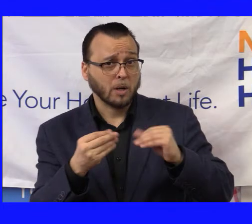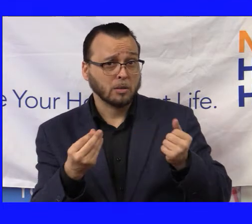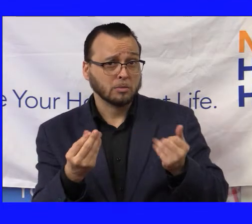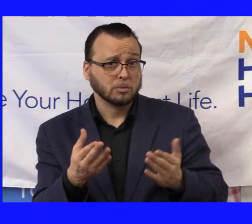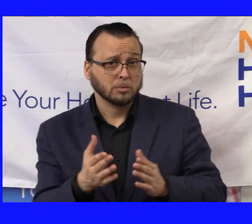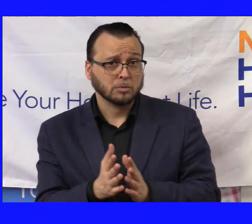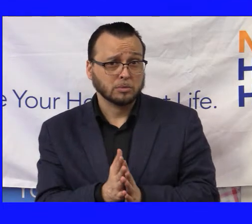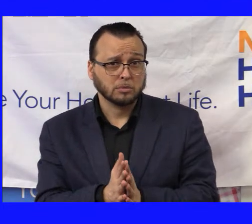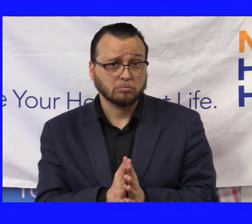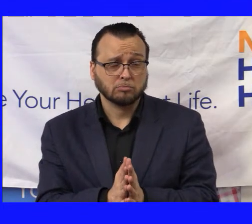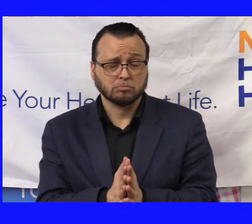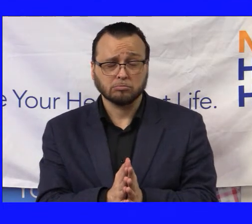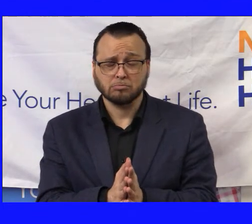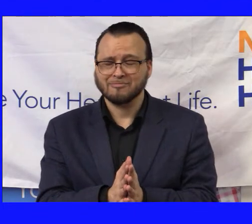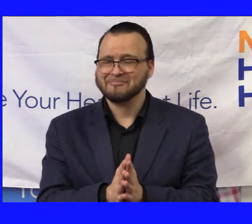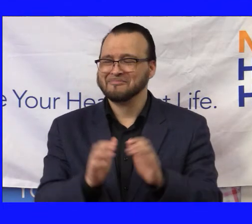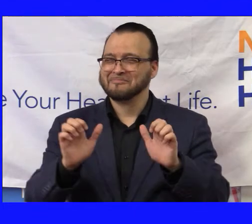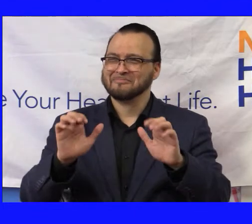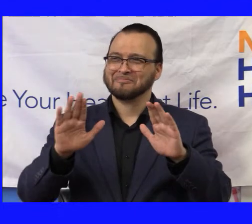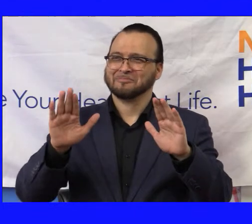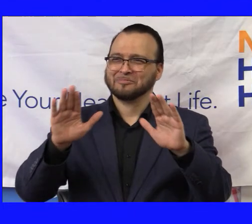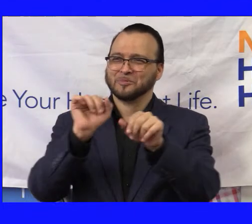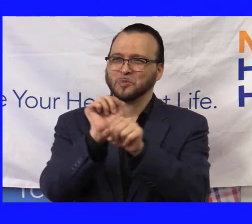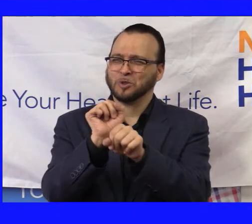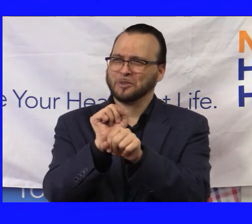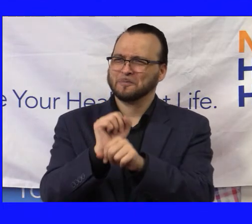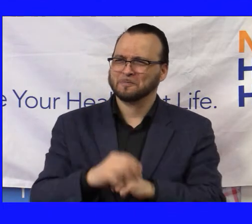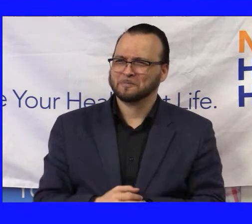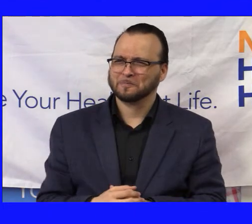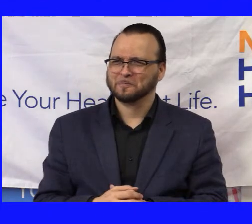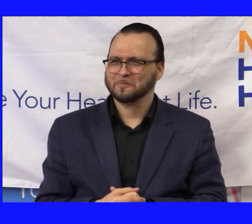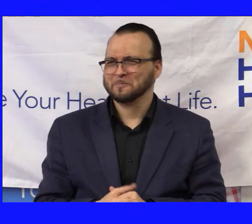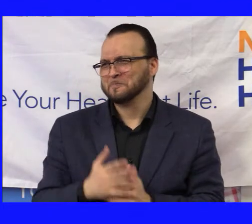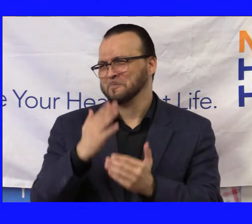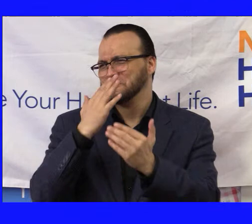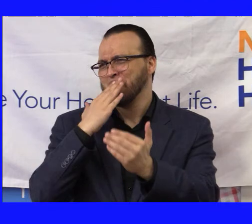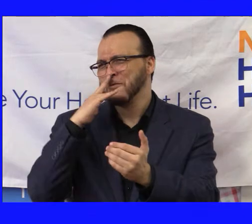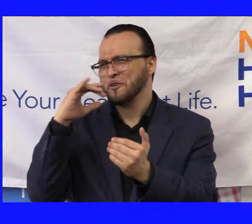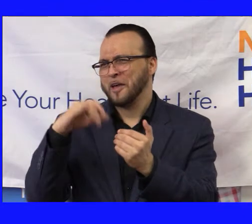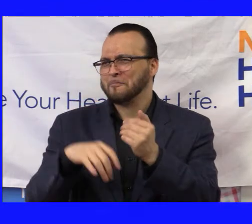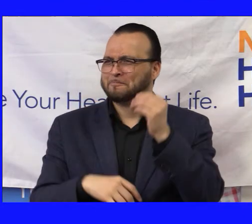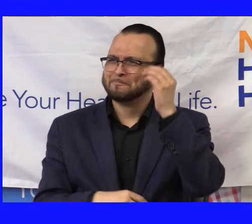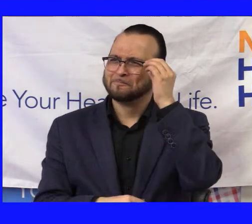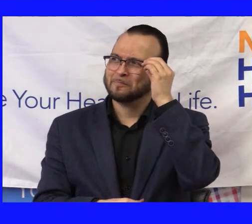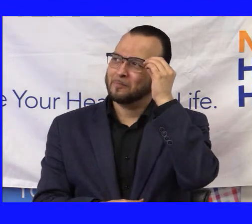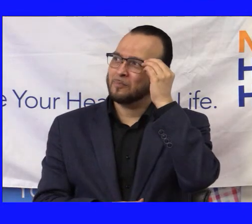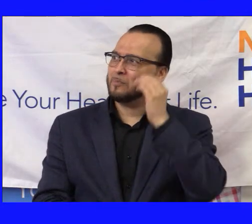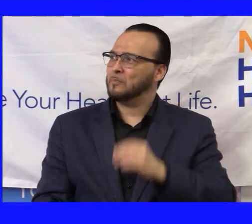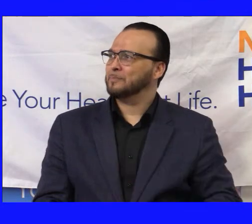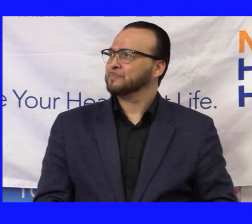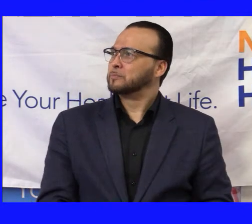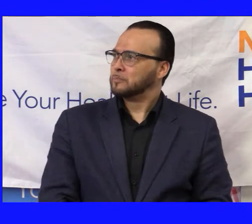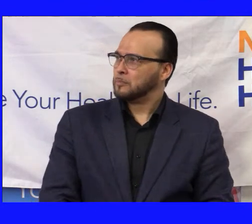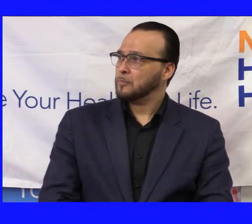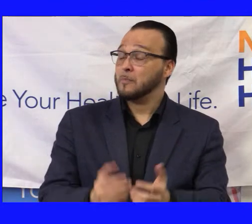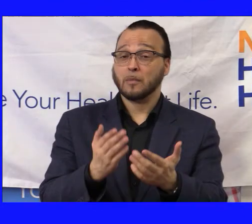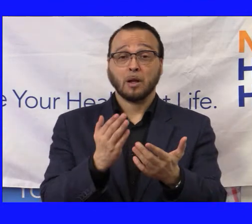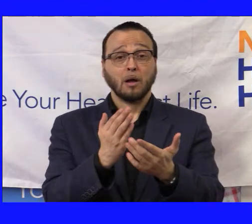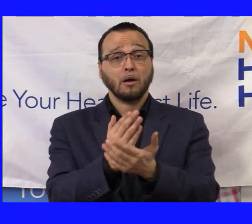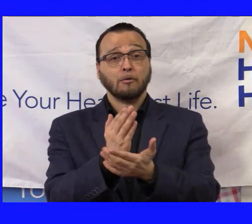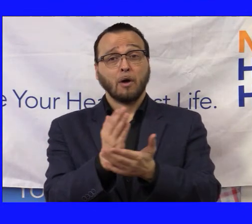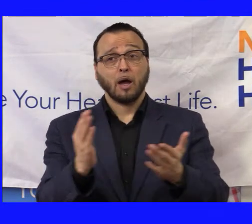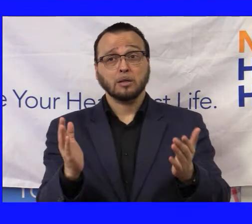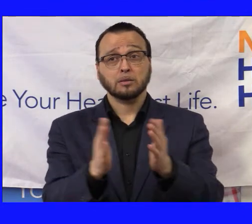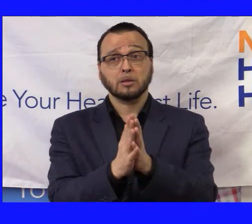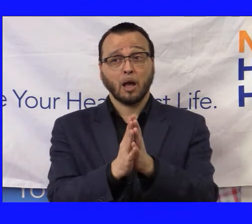Yeah, again, just great work. And, thank you for that. All right, so